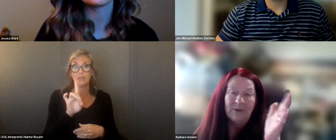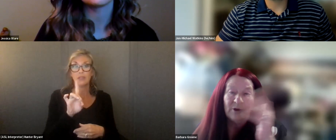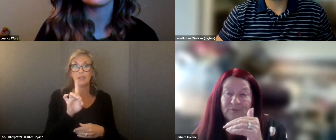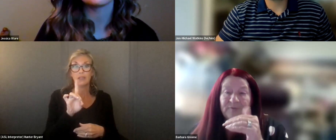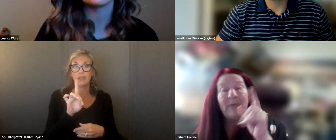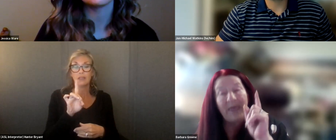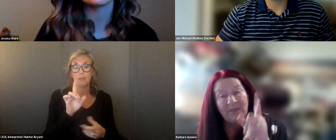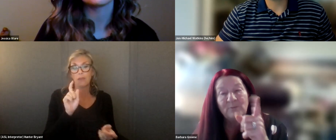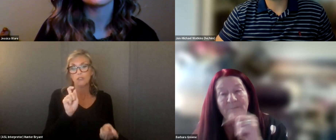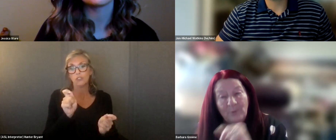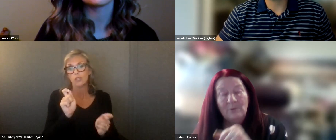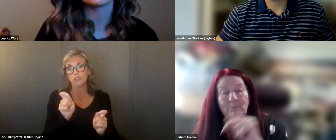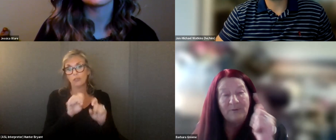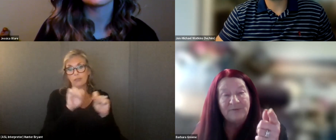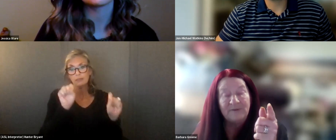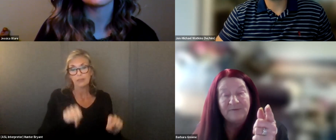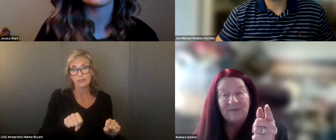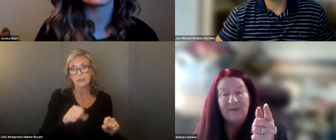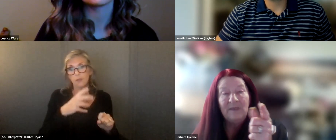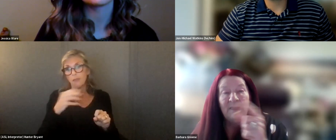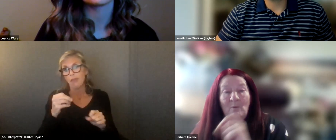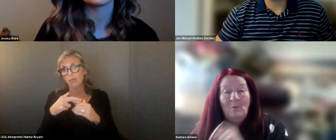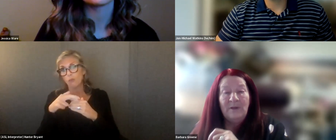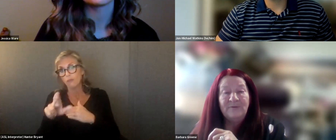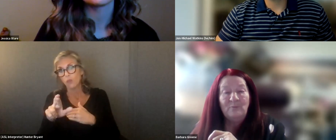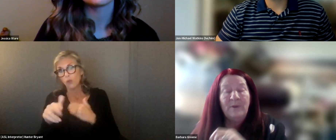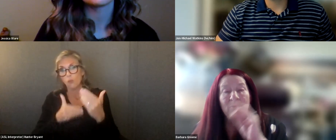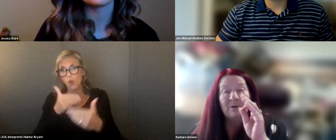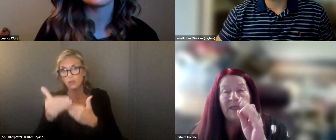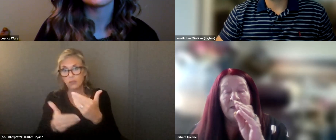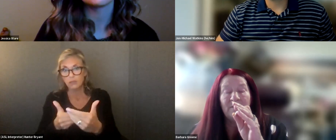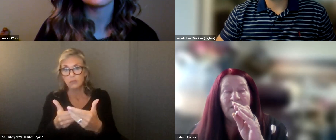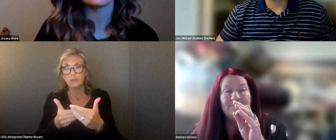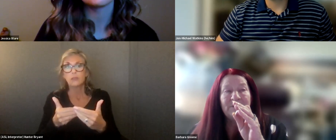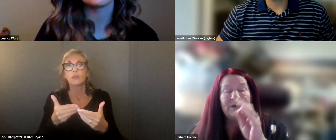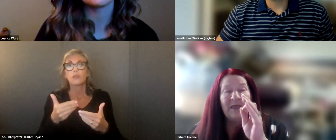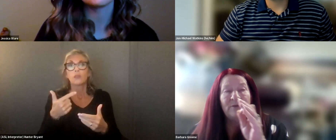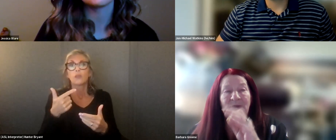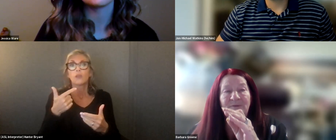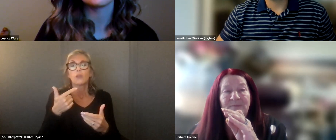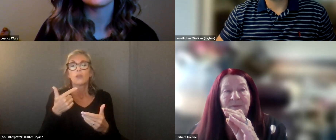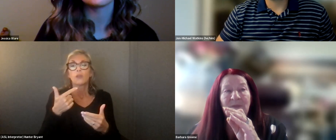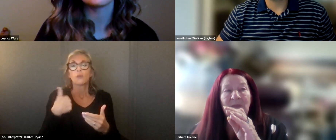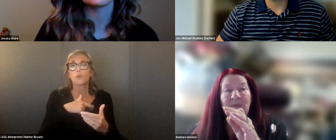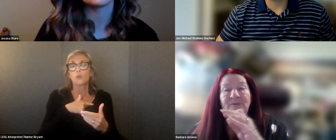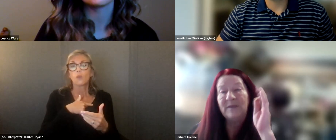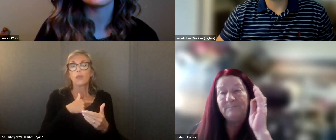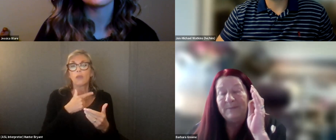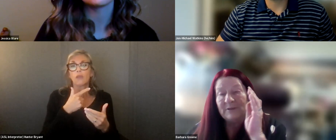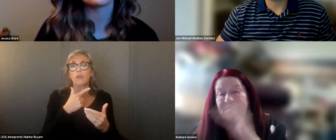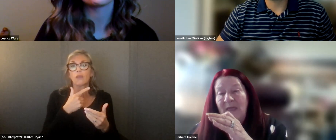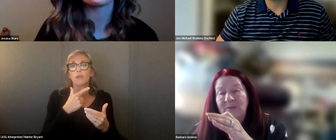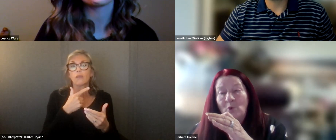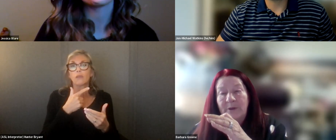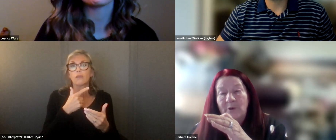of tweaking our system and the referral process was we were it allowed us to get